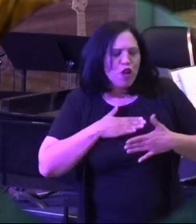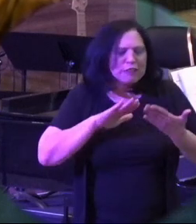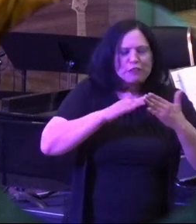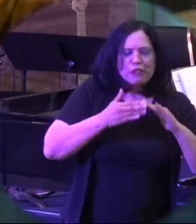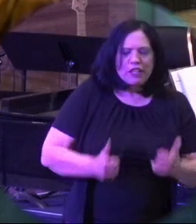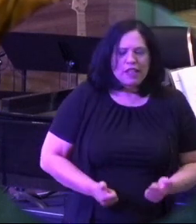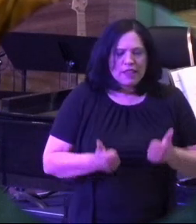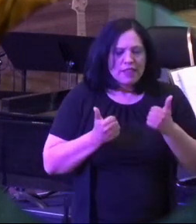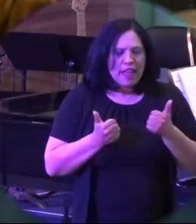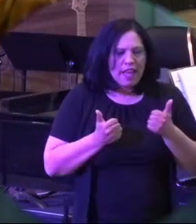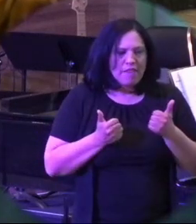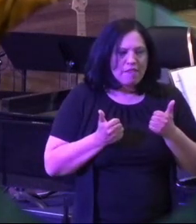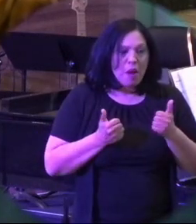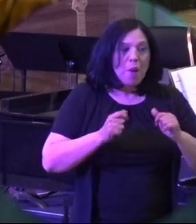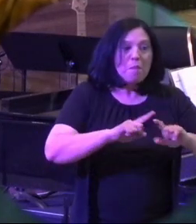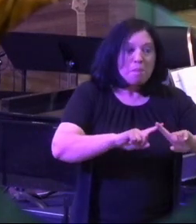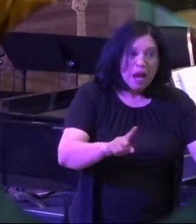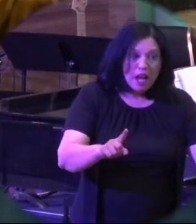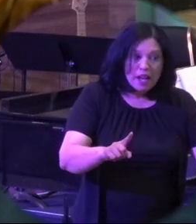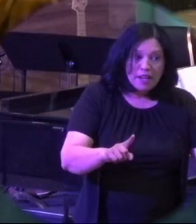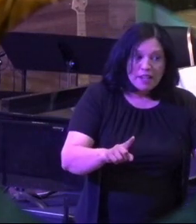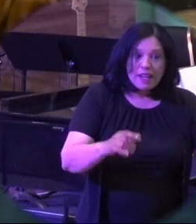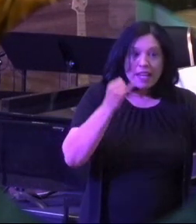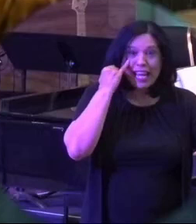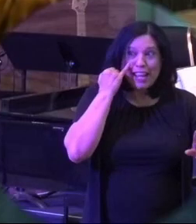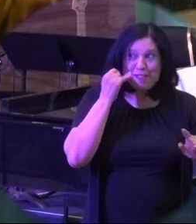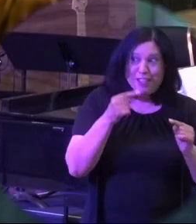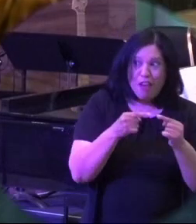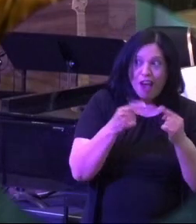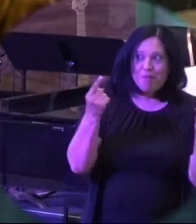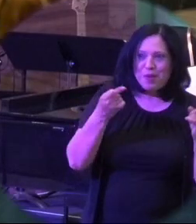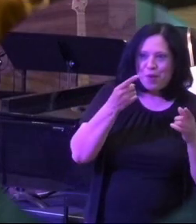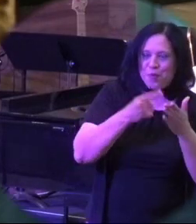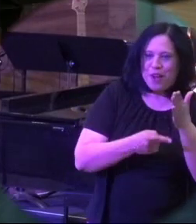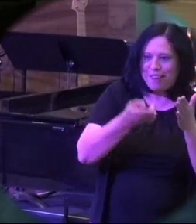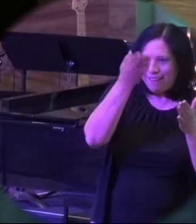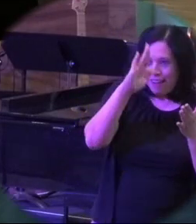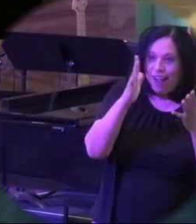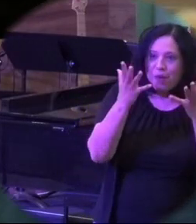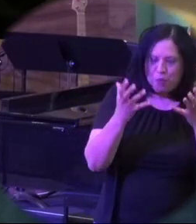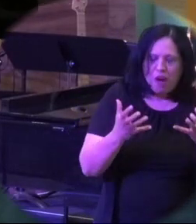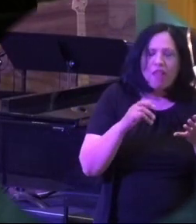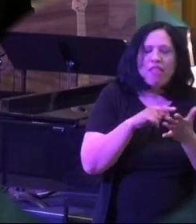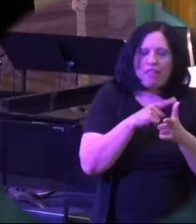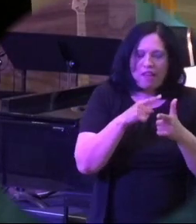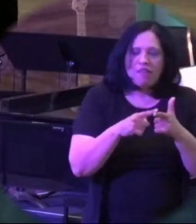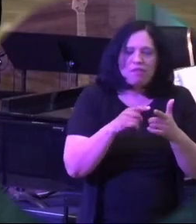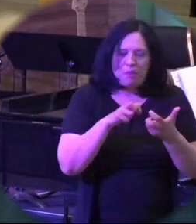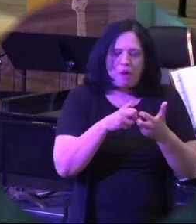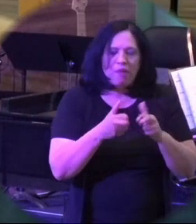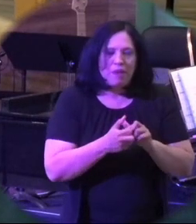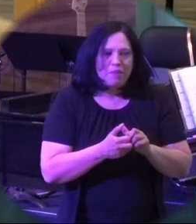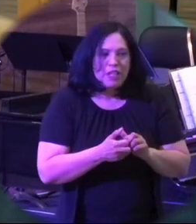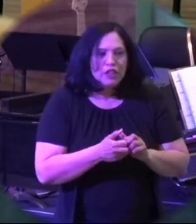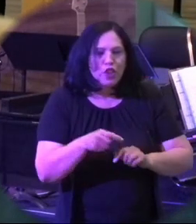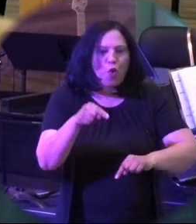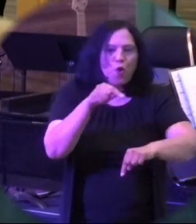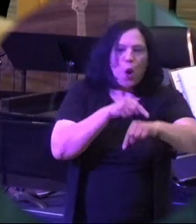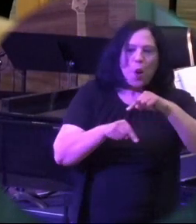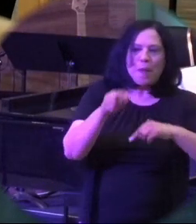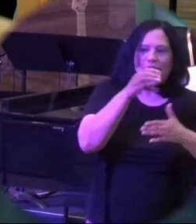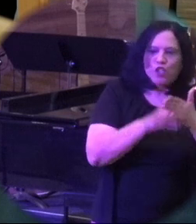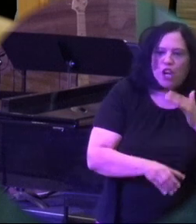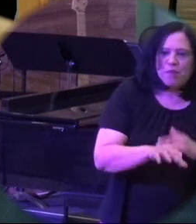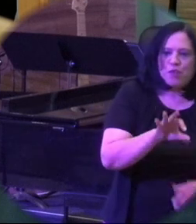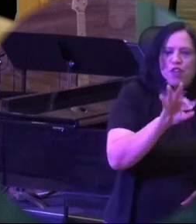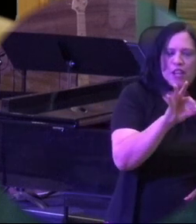the exact opposite of what God had said they should do. So if you would go back with me to chapter 9, and we will be looking